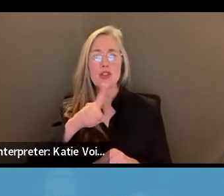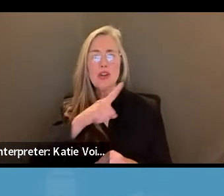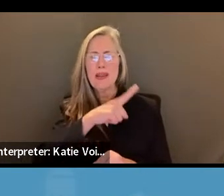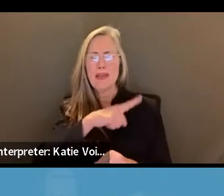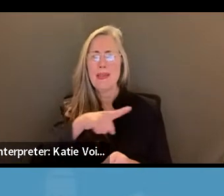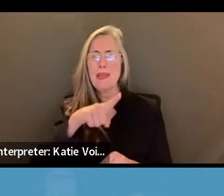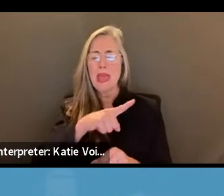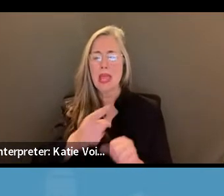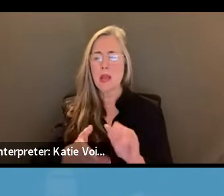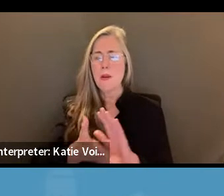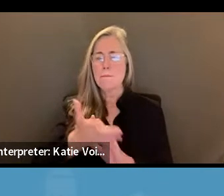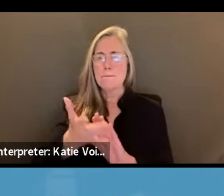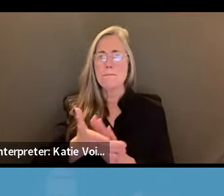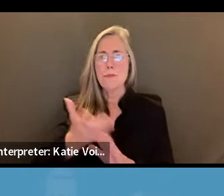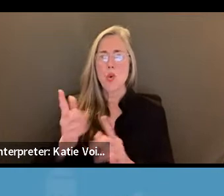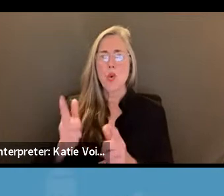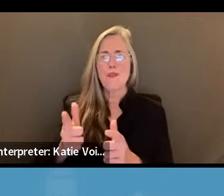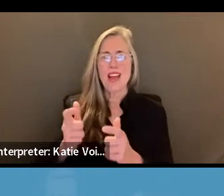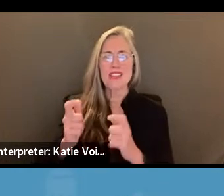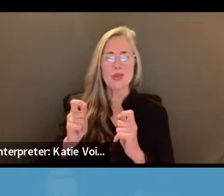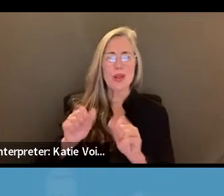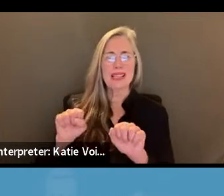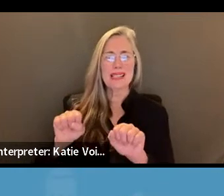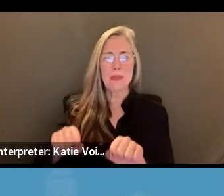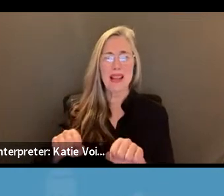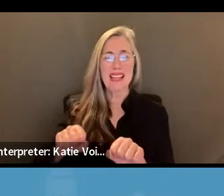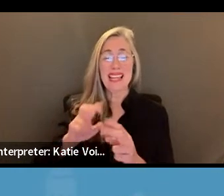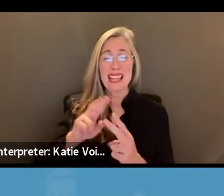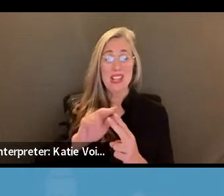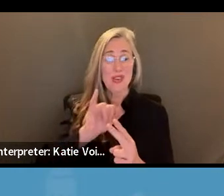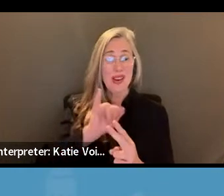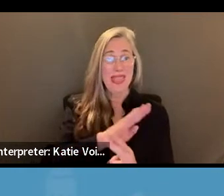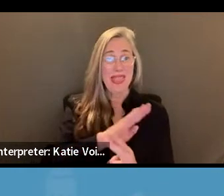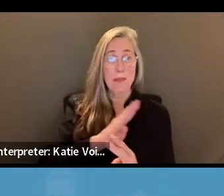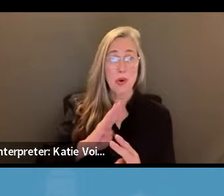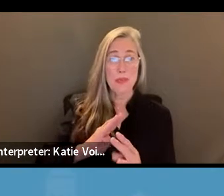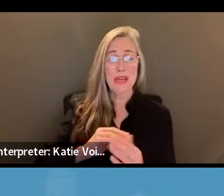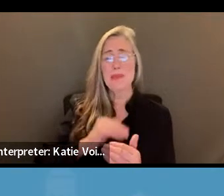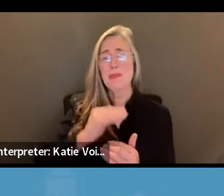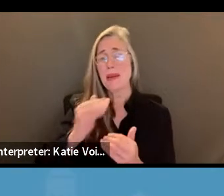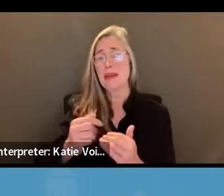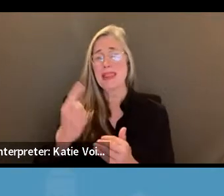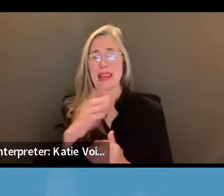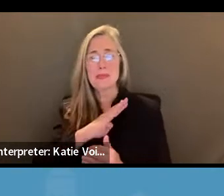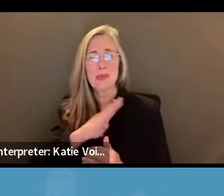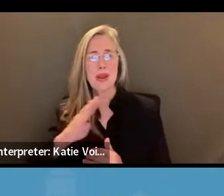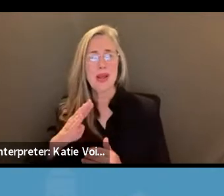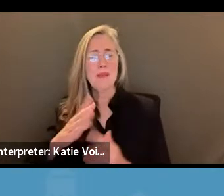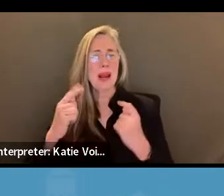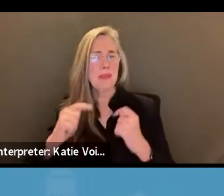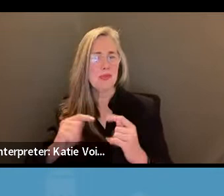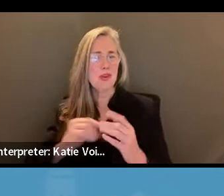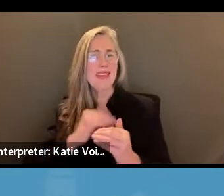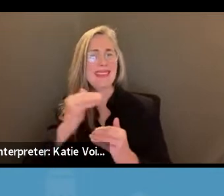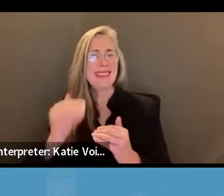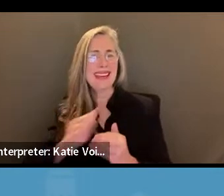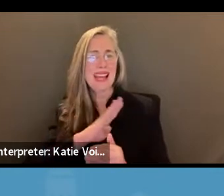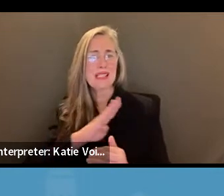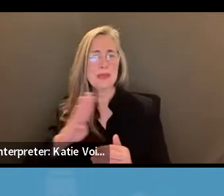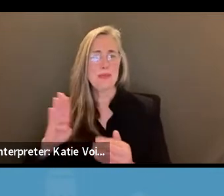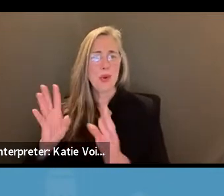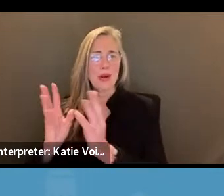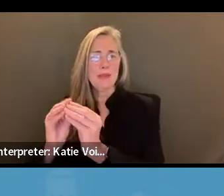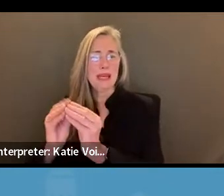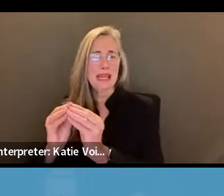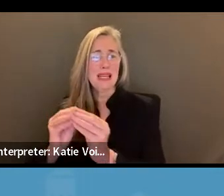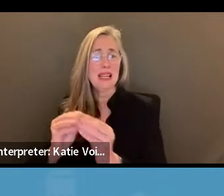possible. So it's either going to be at that board meeting or the following, but I'm aiming for the next board meeting. So I think